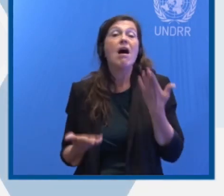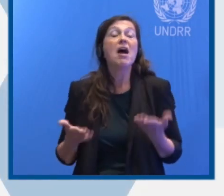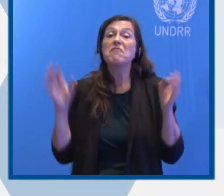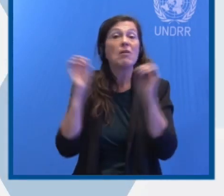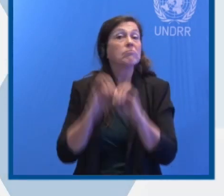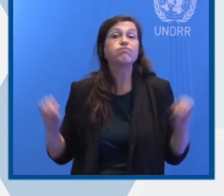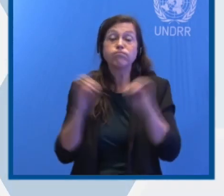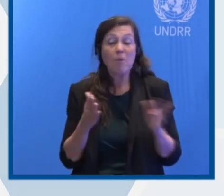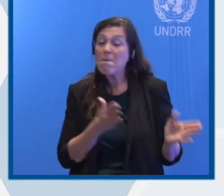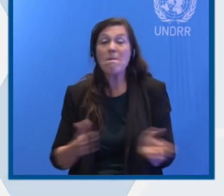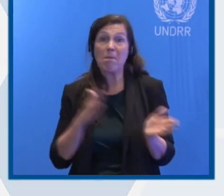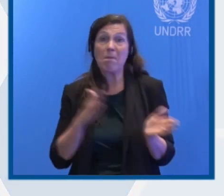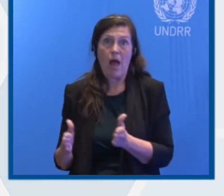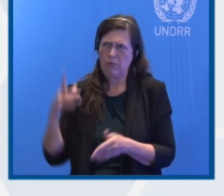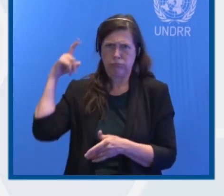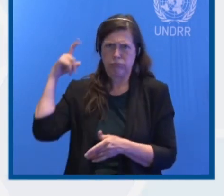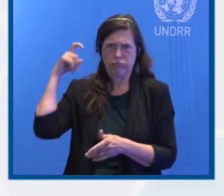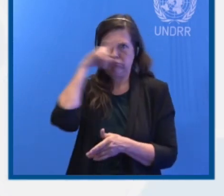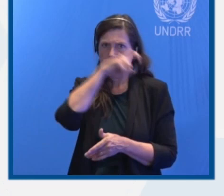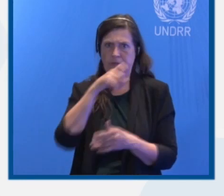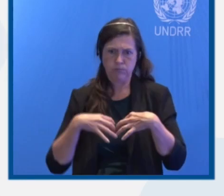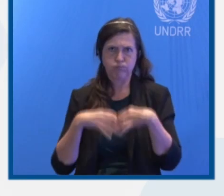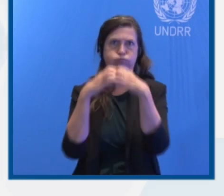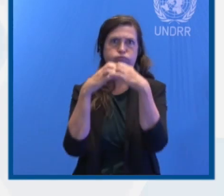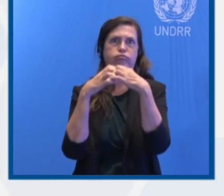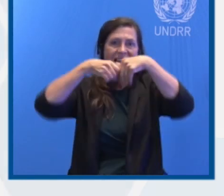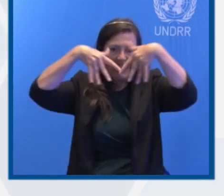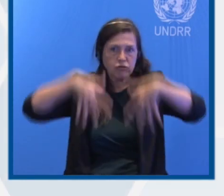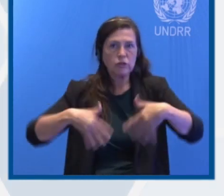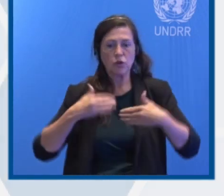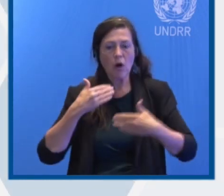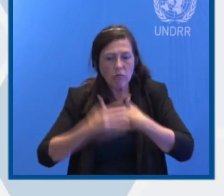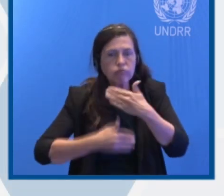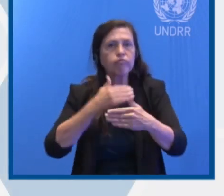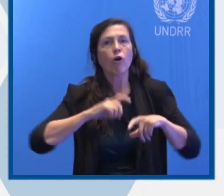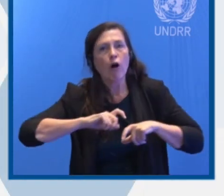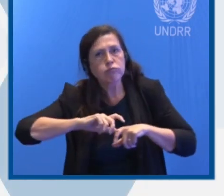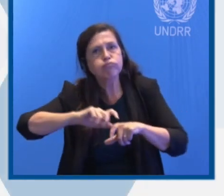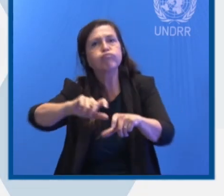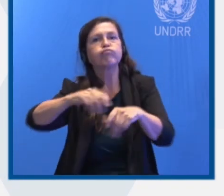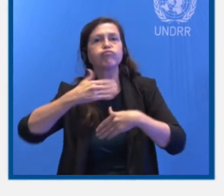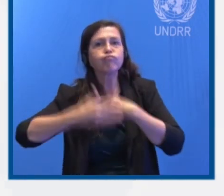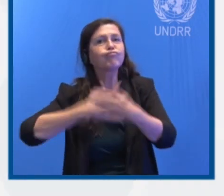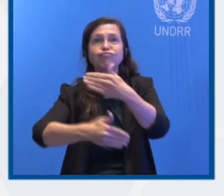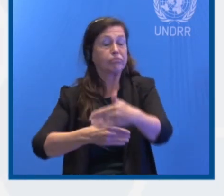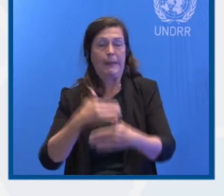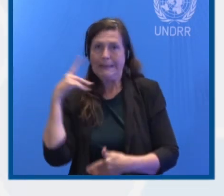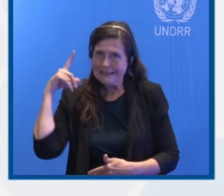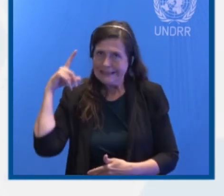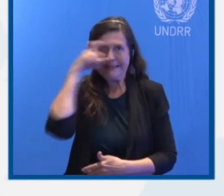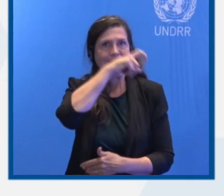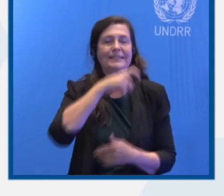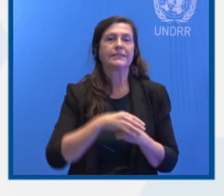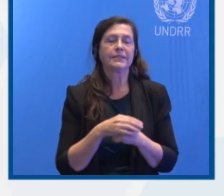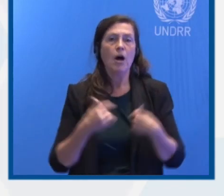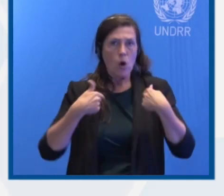of disaster and climate resilient infrastructure, continuously learning from what's happening in our systems, how do we